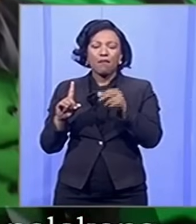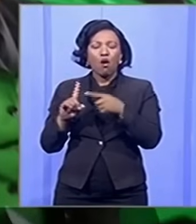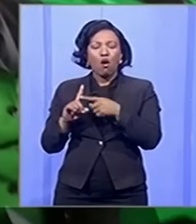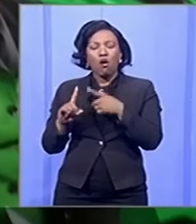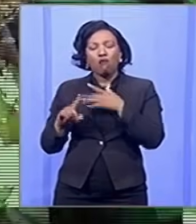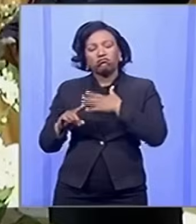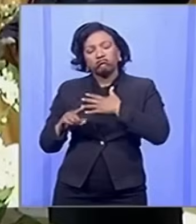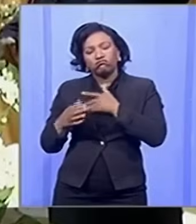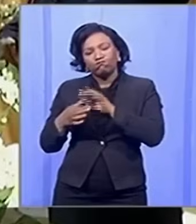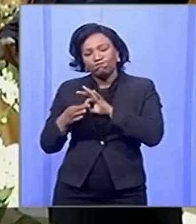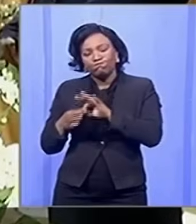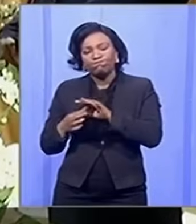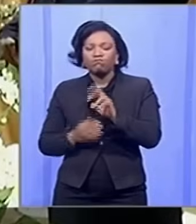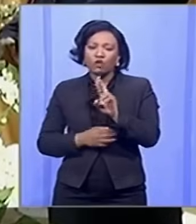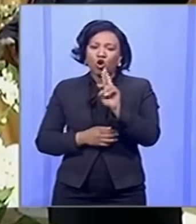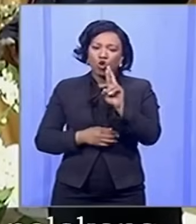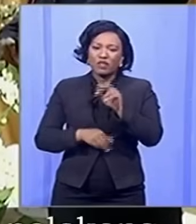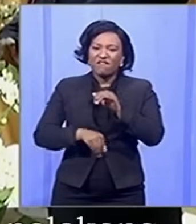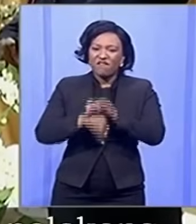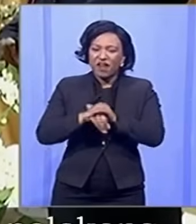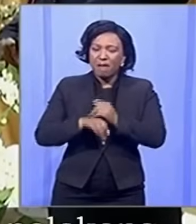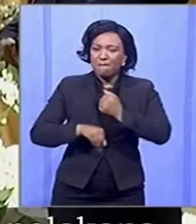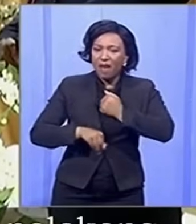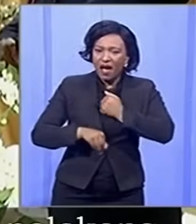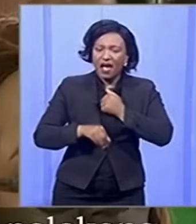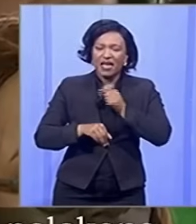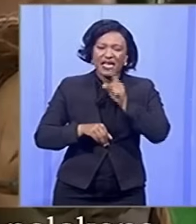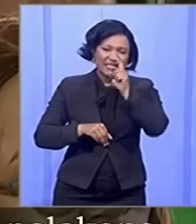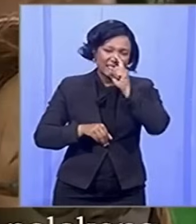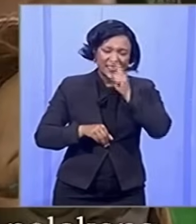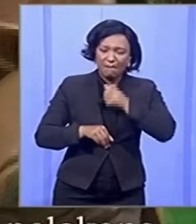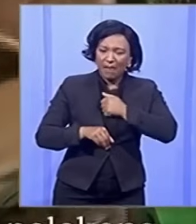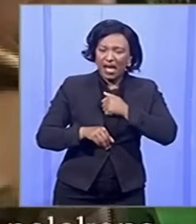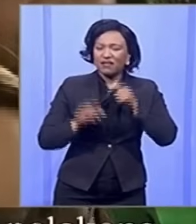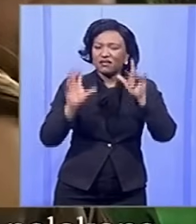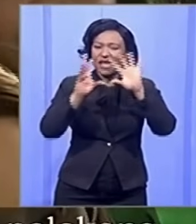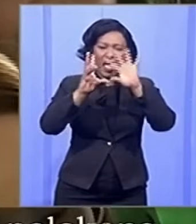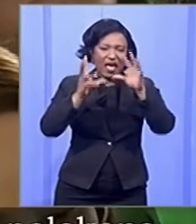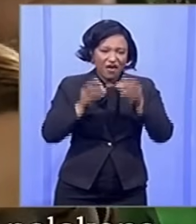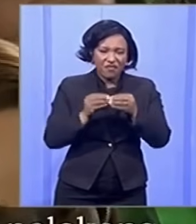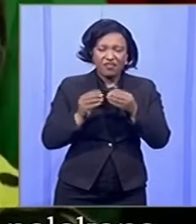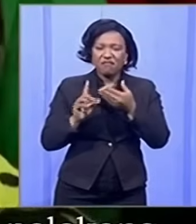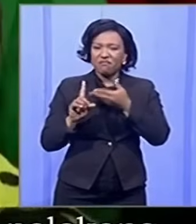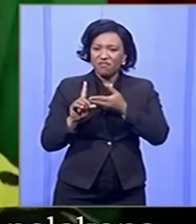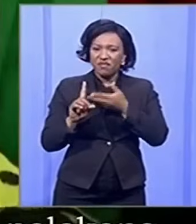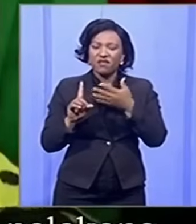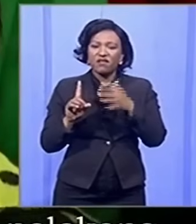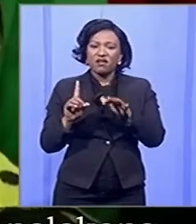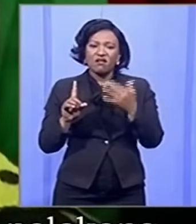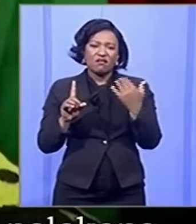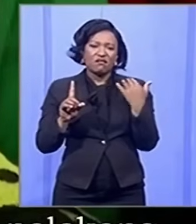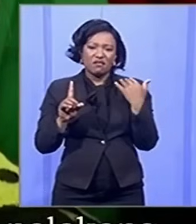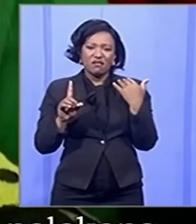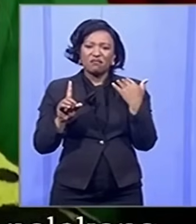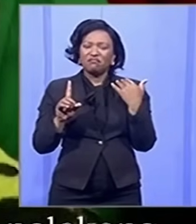friend. She was a sister to me. She was my everything. She has been with me through thick